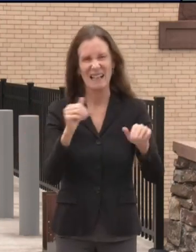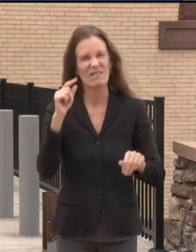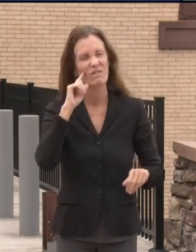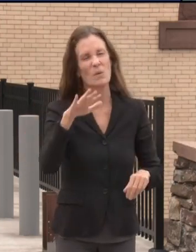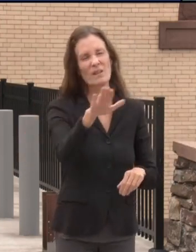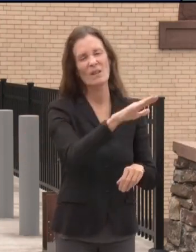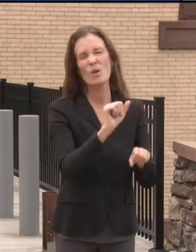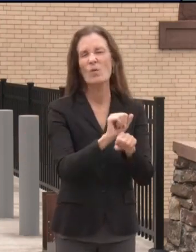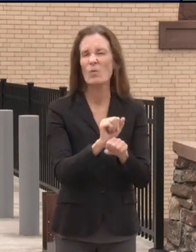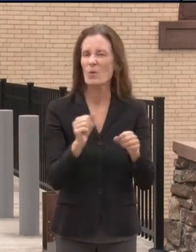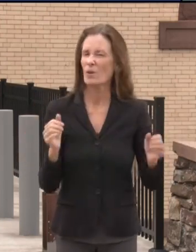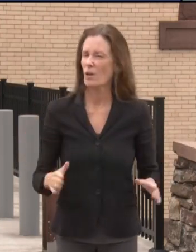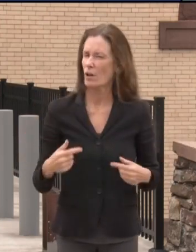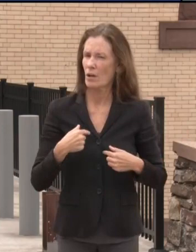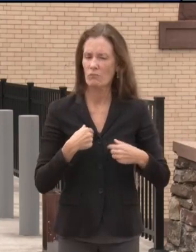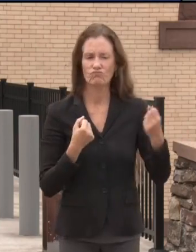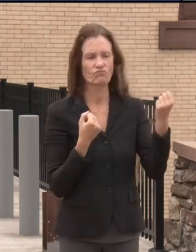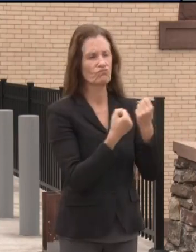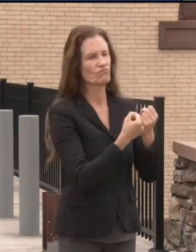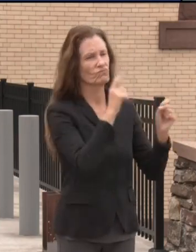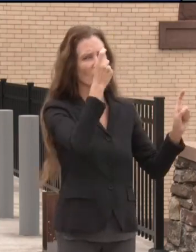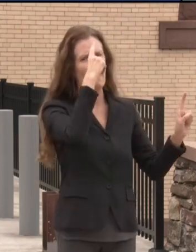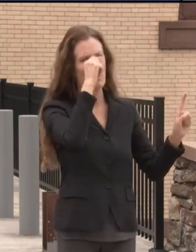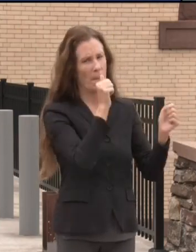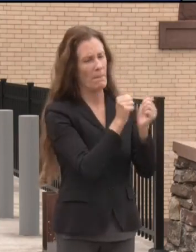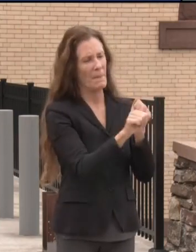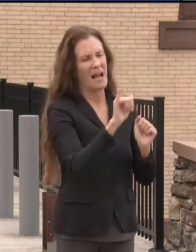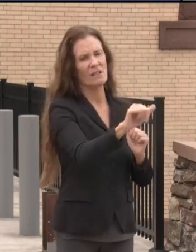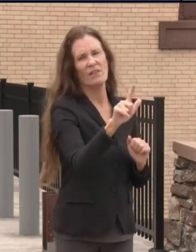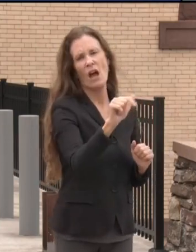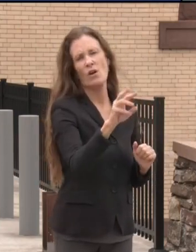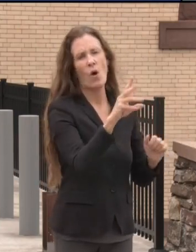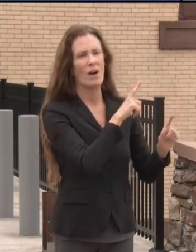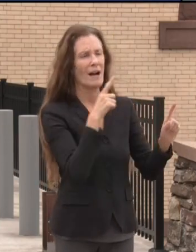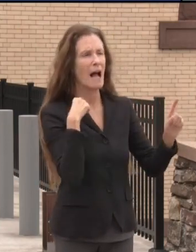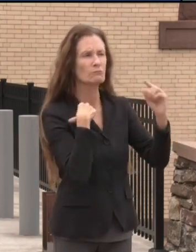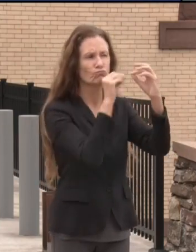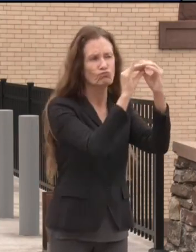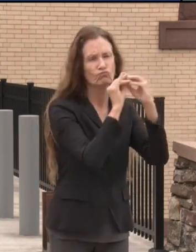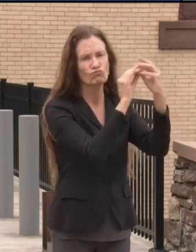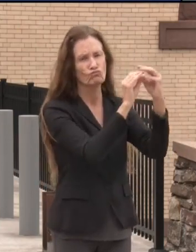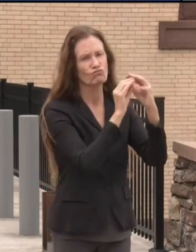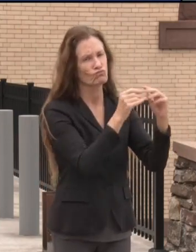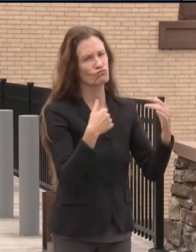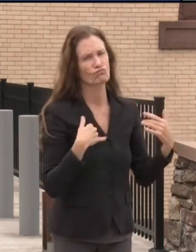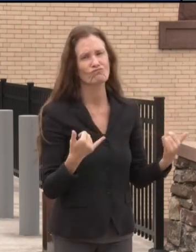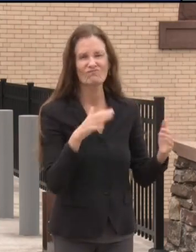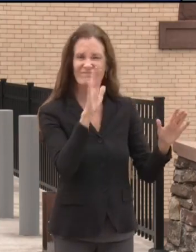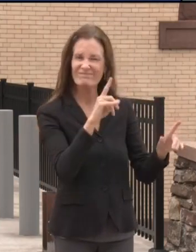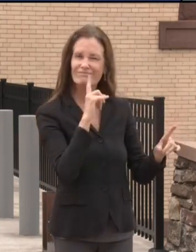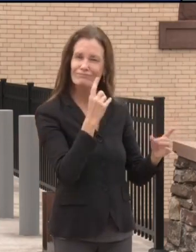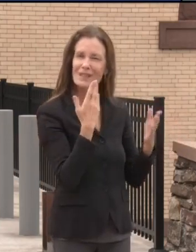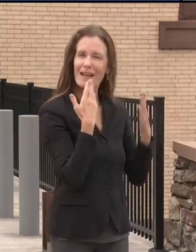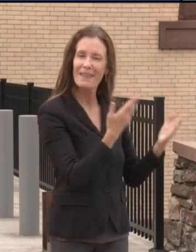with the governor today, along with my legislative colleagues. Thank you very much, and with that, it's my honor to introduce Senator Iovino.